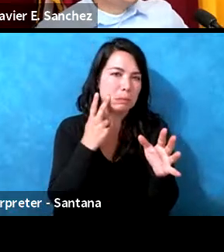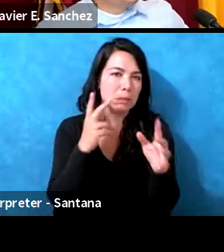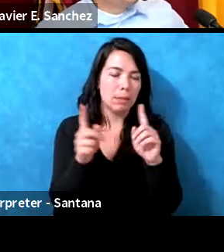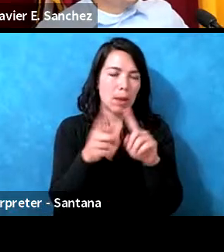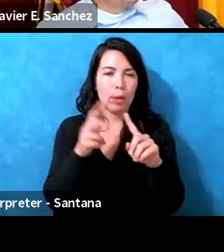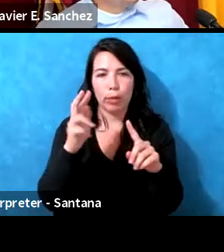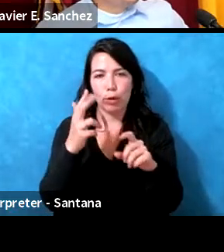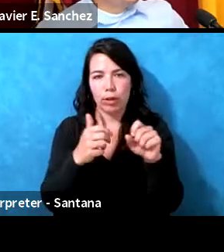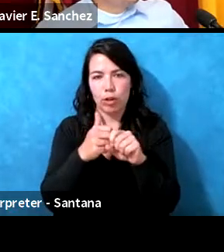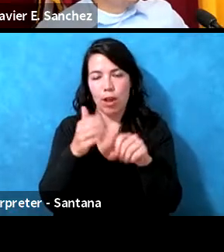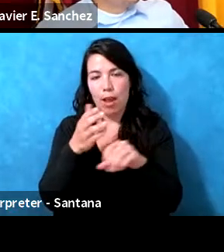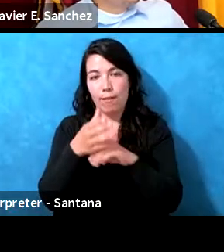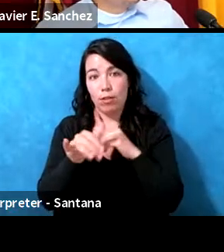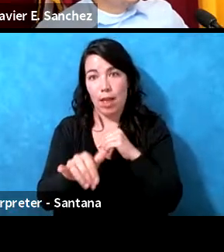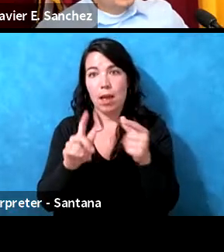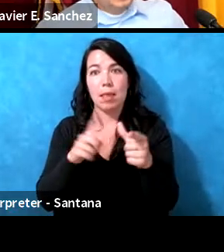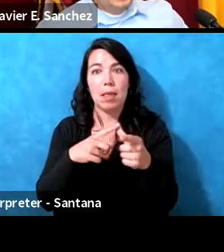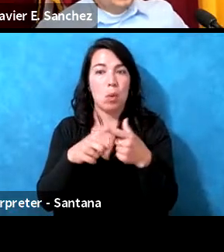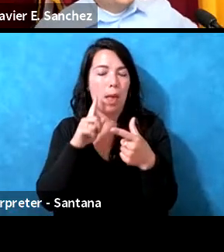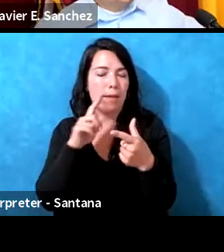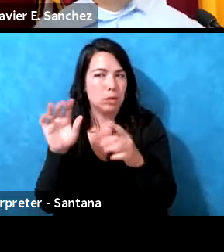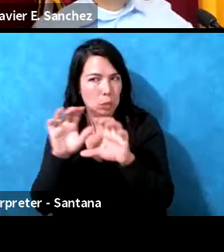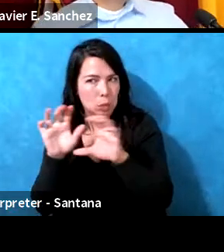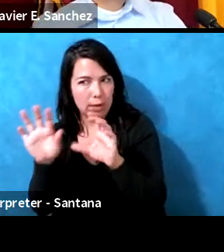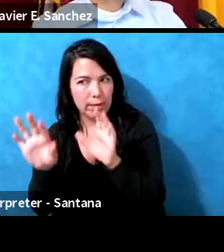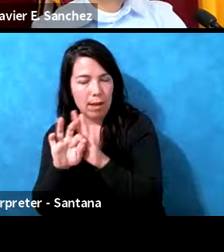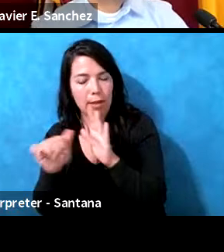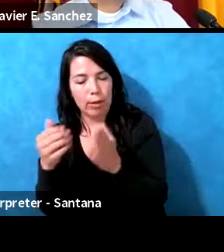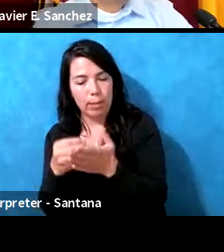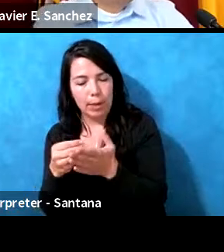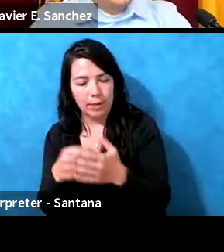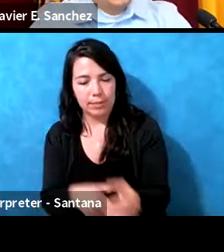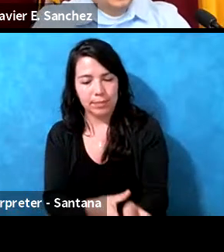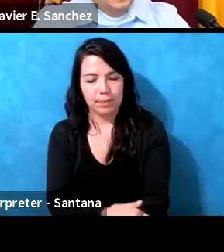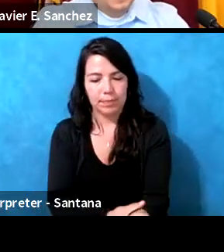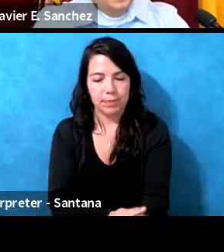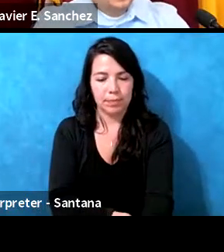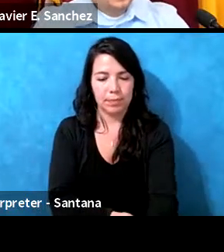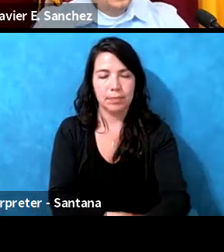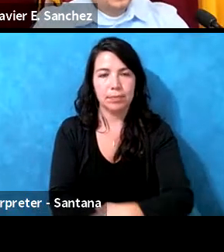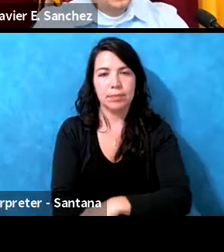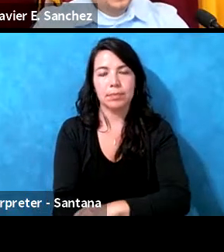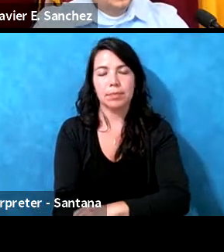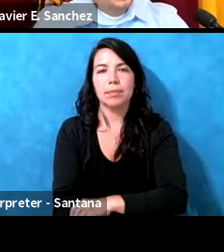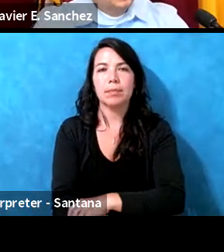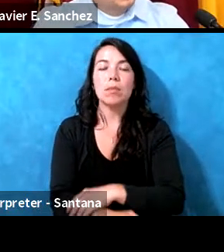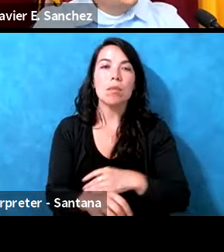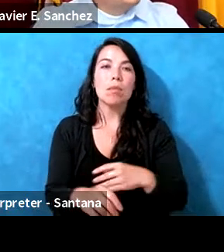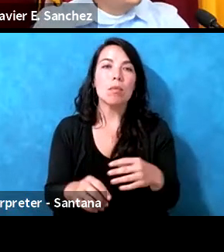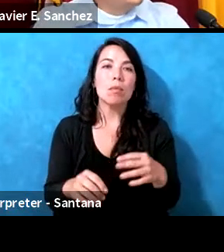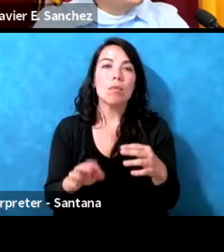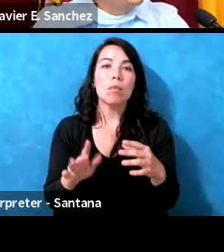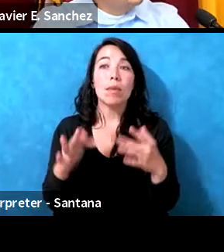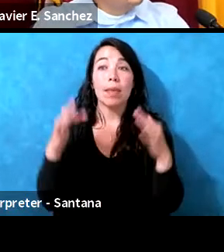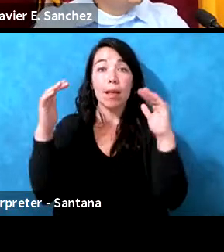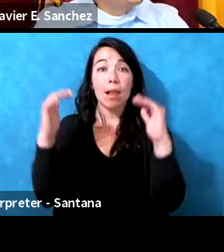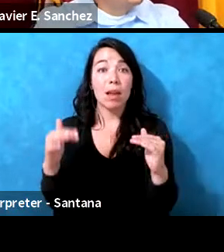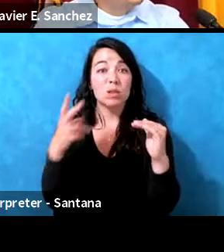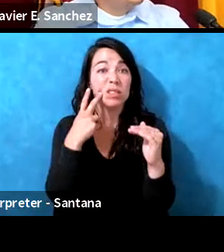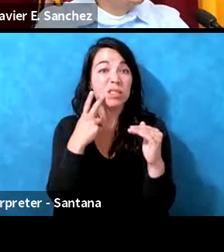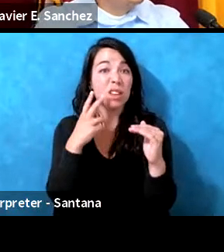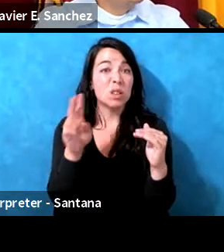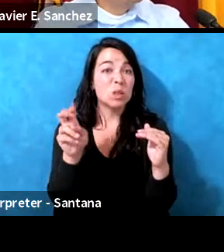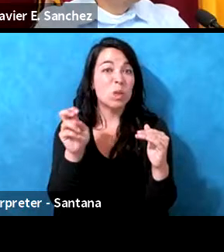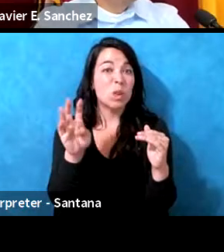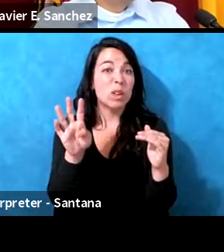that. The remainder, Ty, if you can scroll down a little bit, in our expenditures, you can see, like I said, we put that $240,000